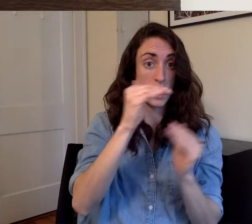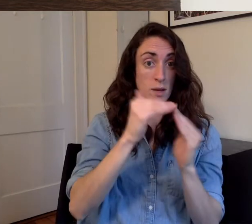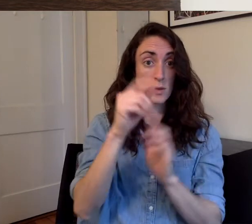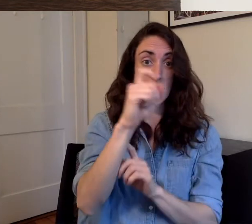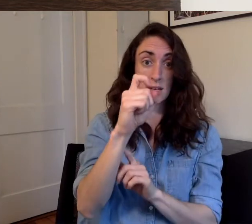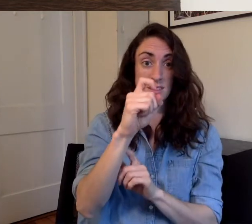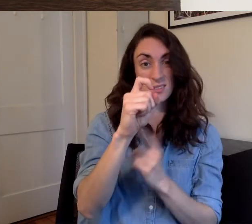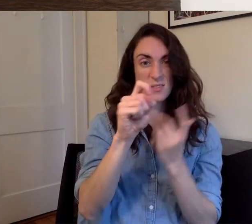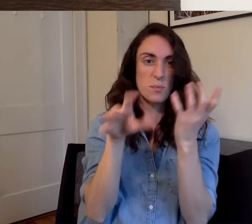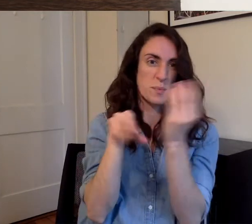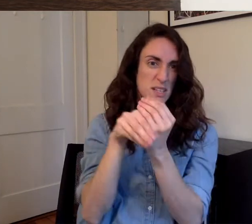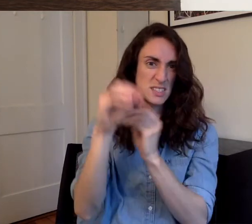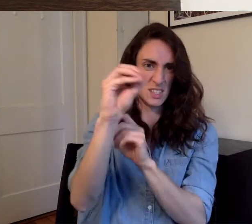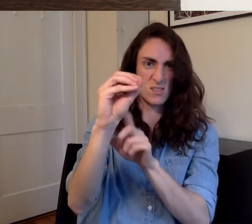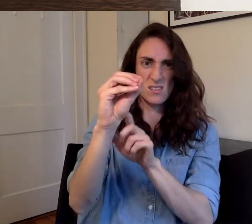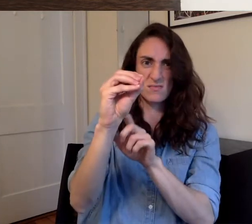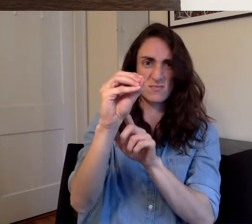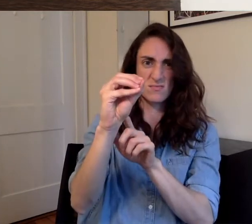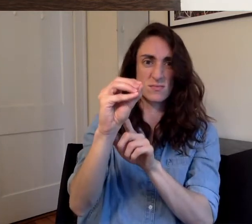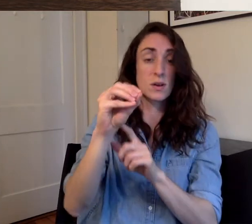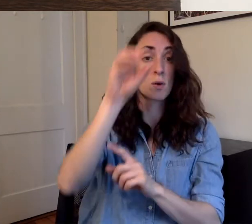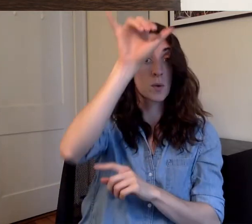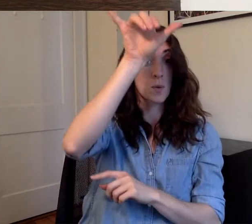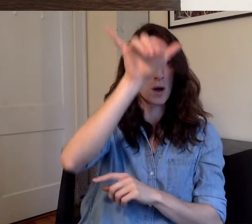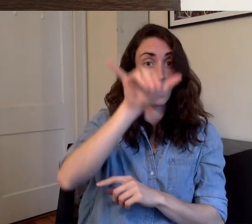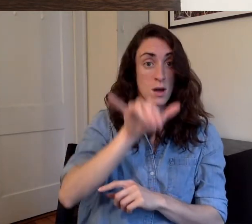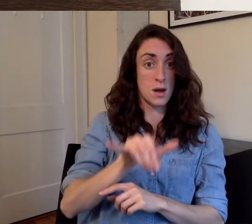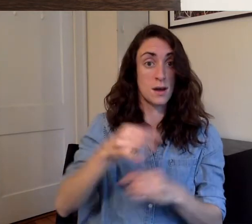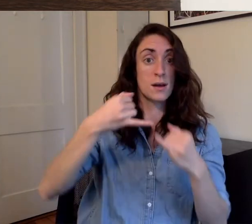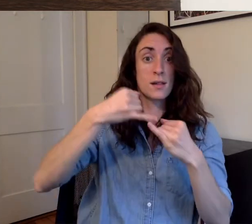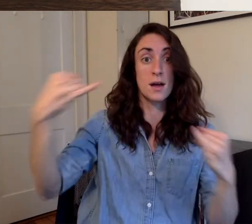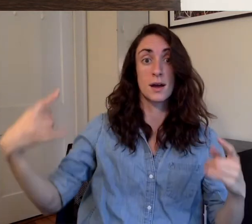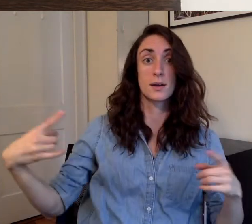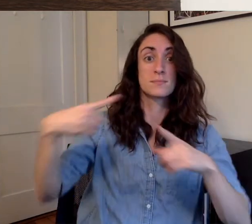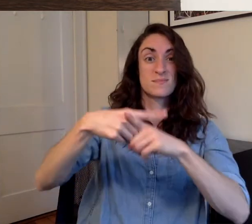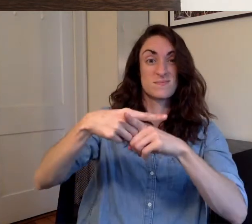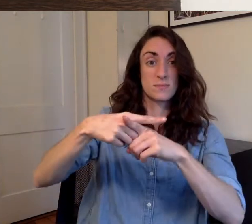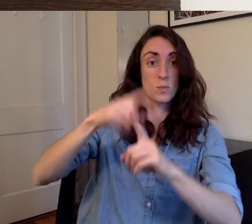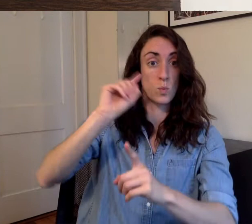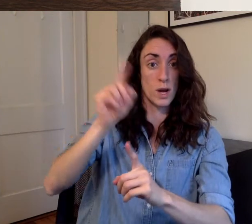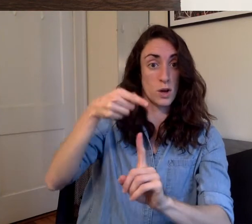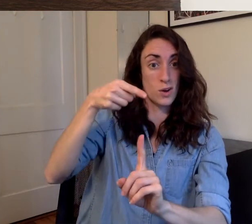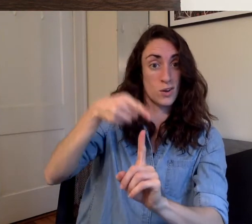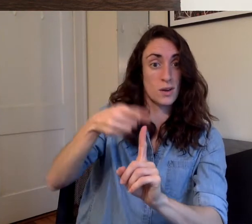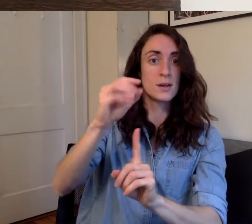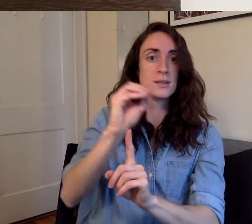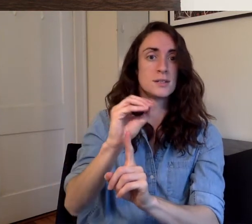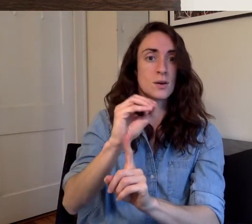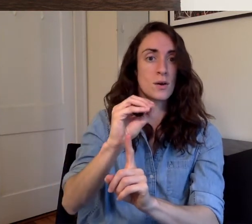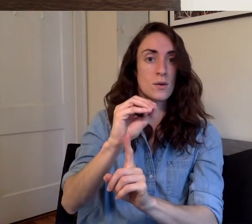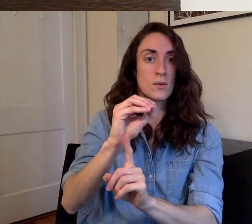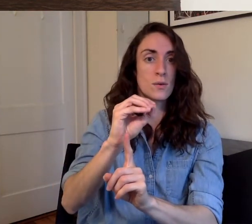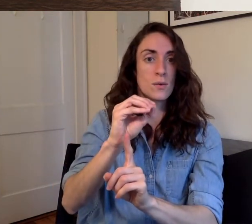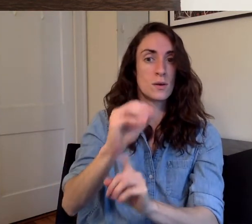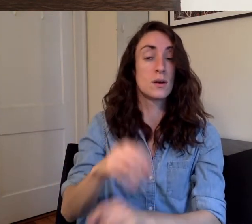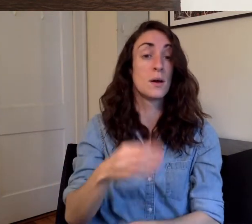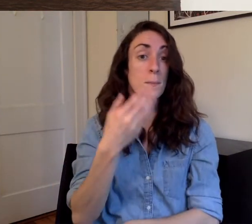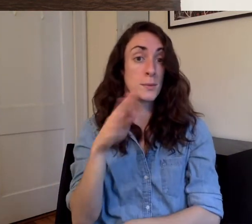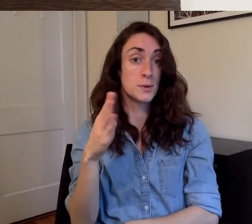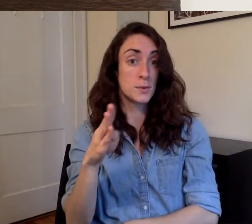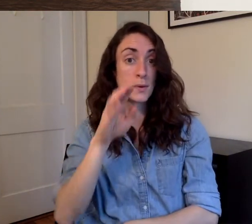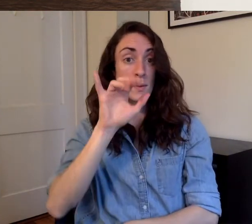in the function. So that black function is y equals x, or y equals x plus 0, and it intersects the y-axis at y equals